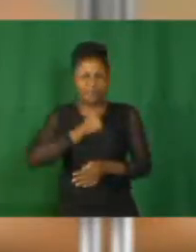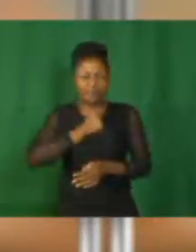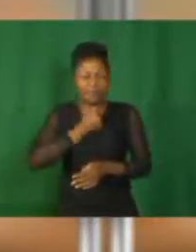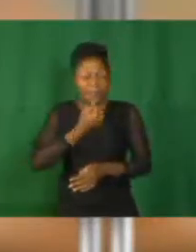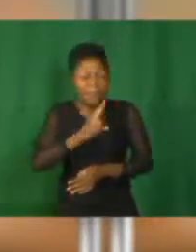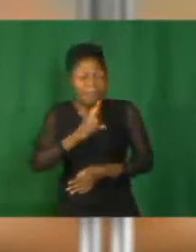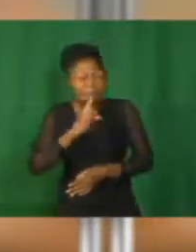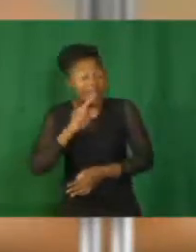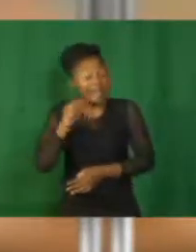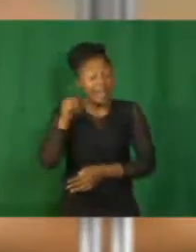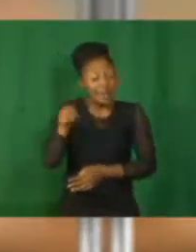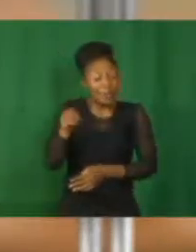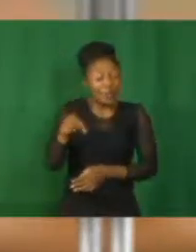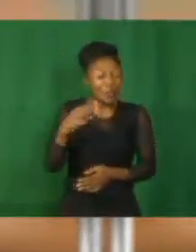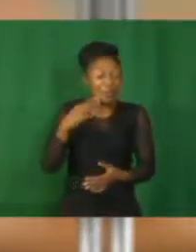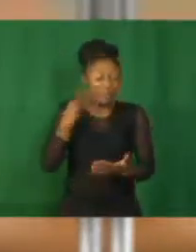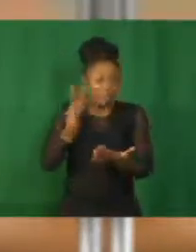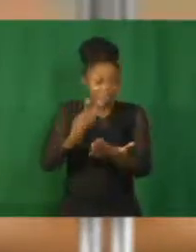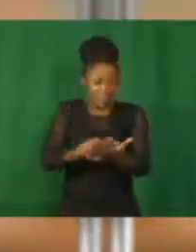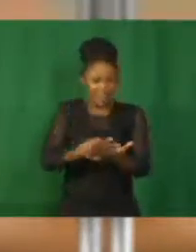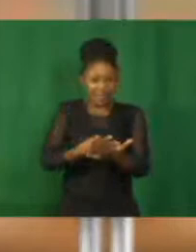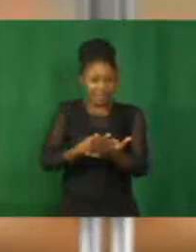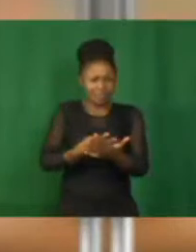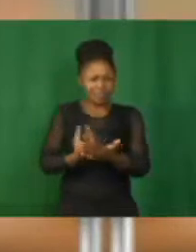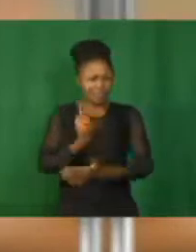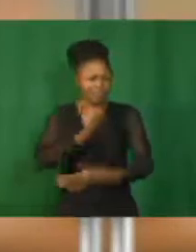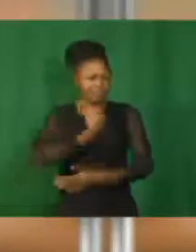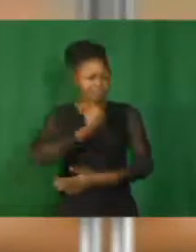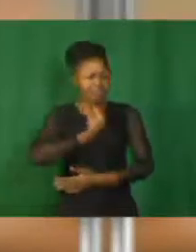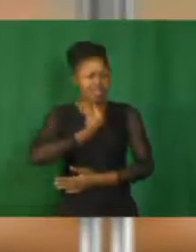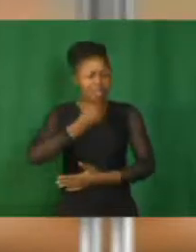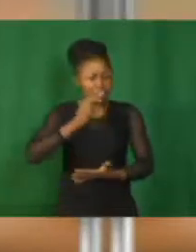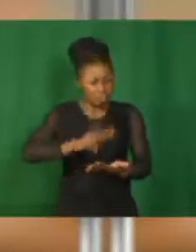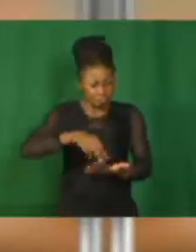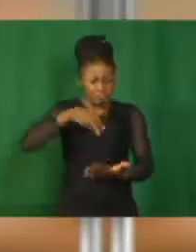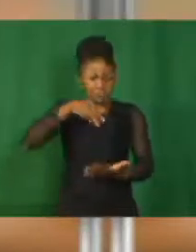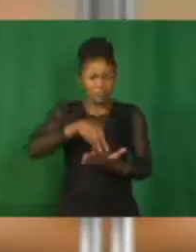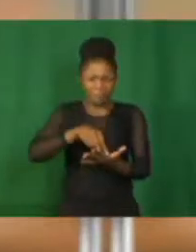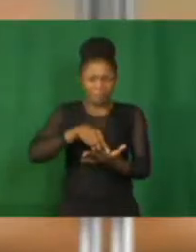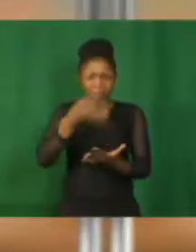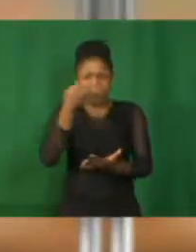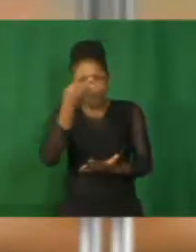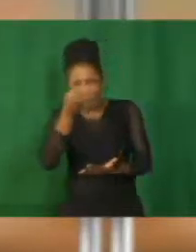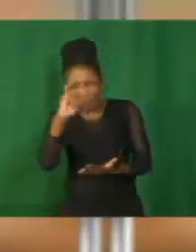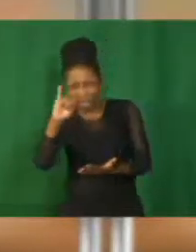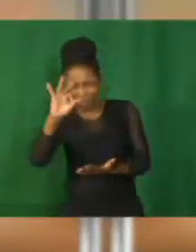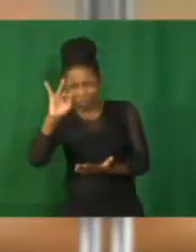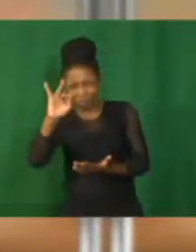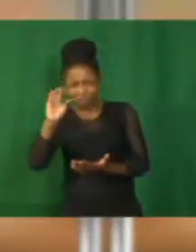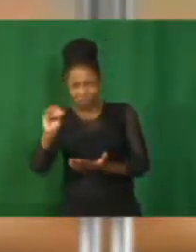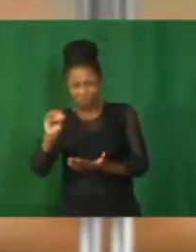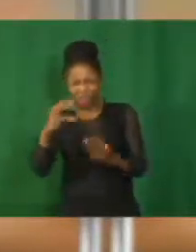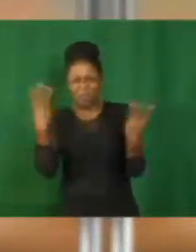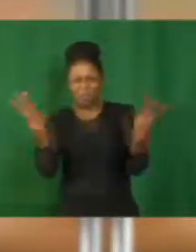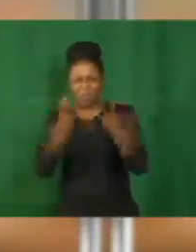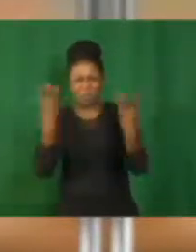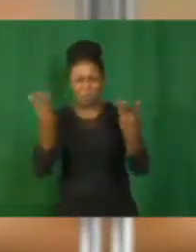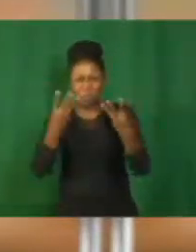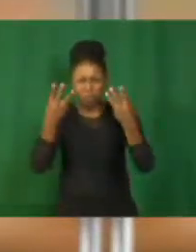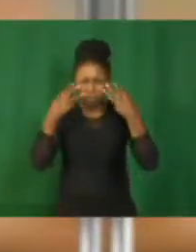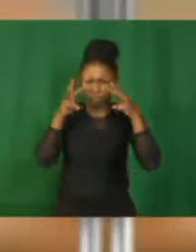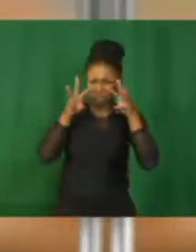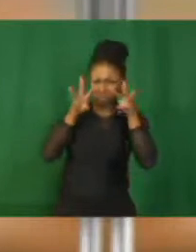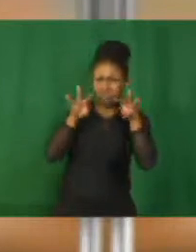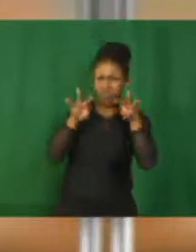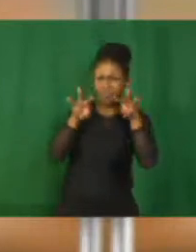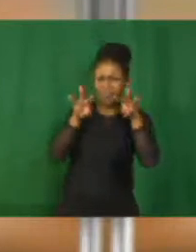to actually stand up in front of people, of 120 people, and remind them and tell them that, remember,